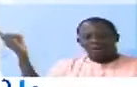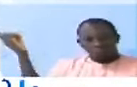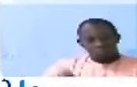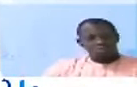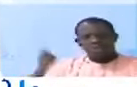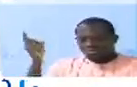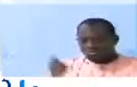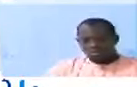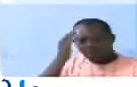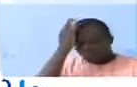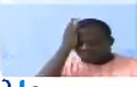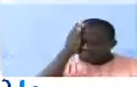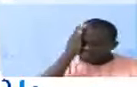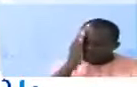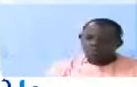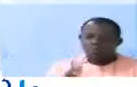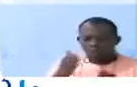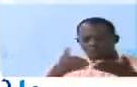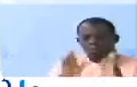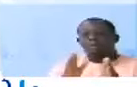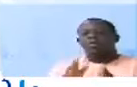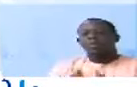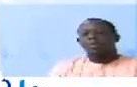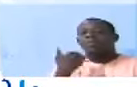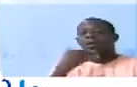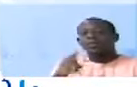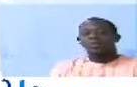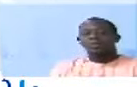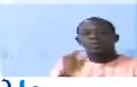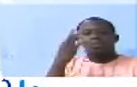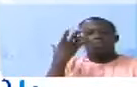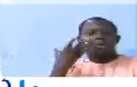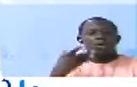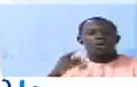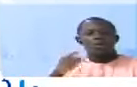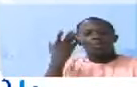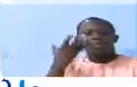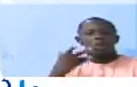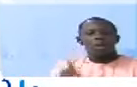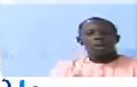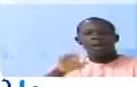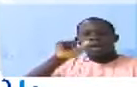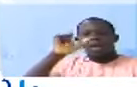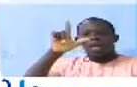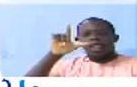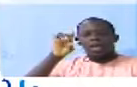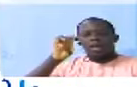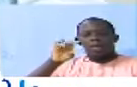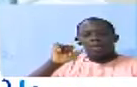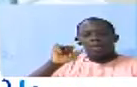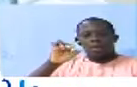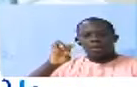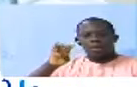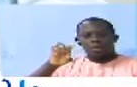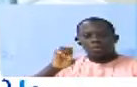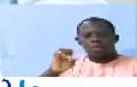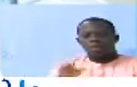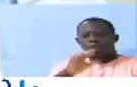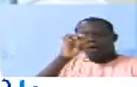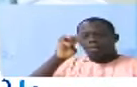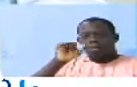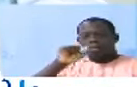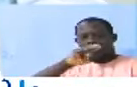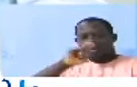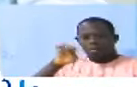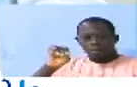seriously. Was this when Almamo Mane came with a group of soldiers? Yes, that was